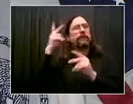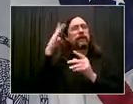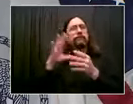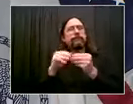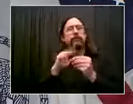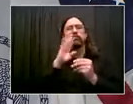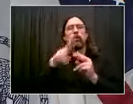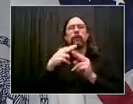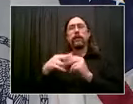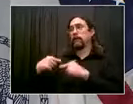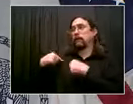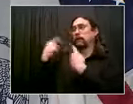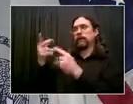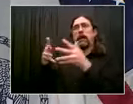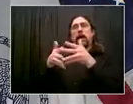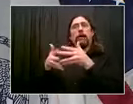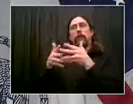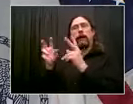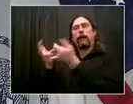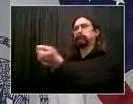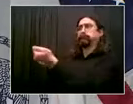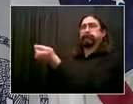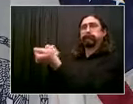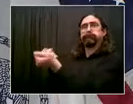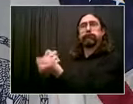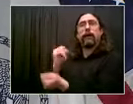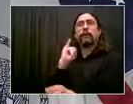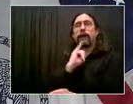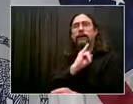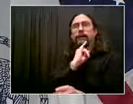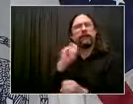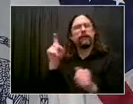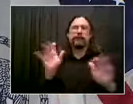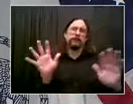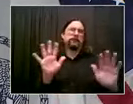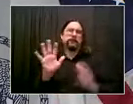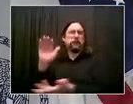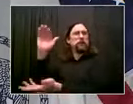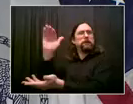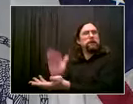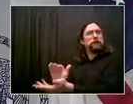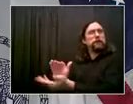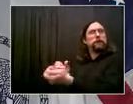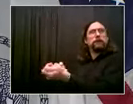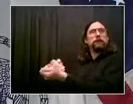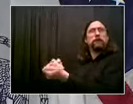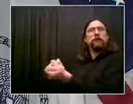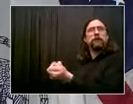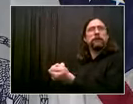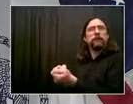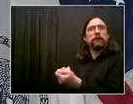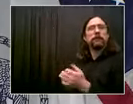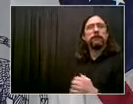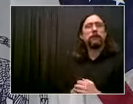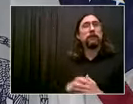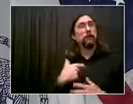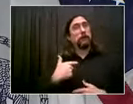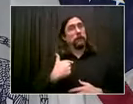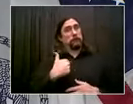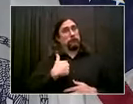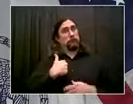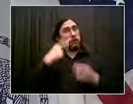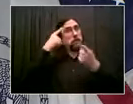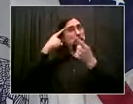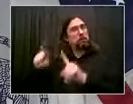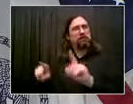That kind of movement undercuts the possibilities of peace. I'm someone who believes in a two-state solution. Not everyone